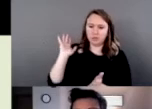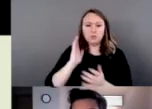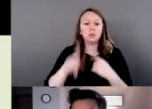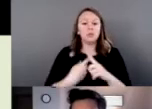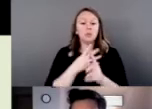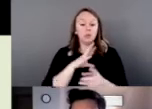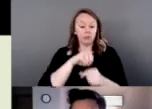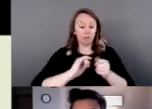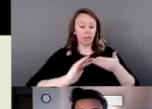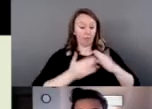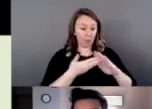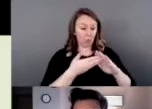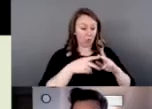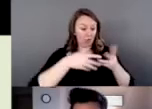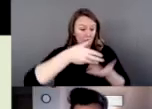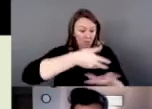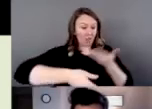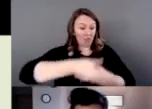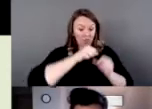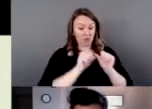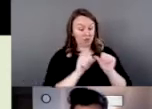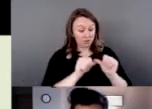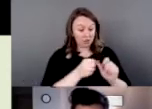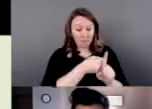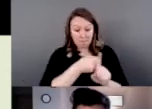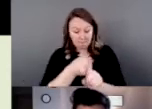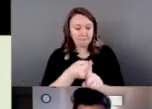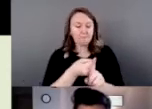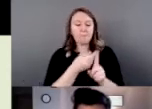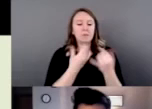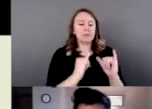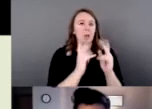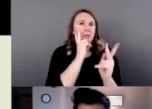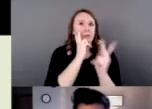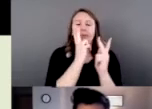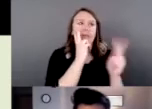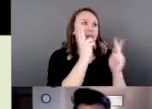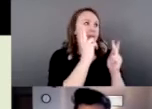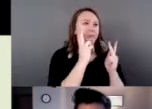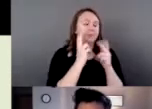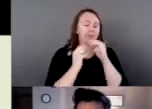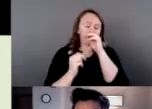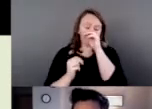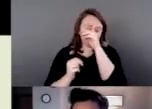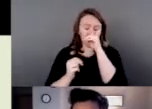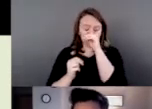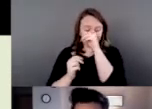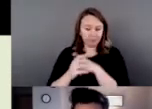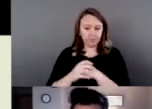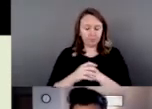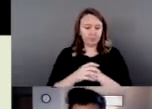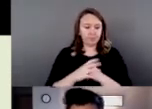even harder to get away from because you just see it everywhere around you. You know, and this continuous oppression that's faced